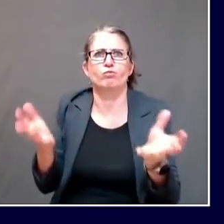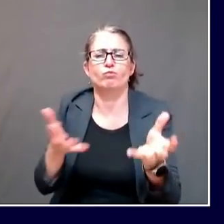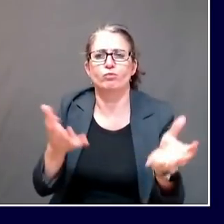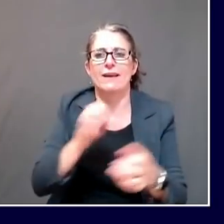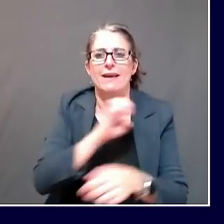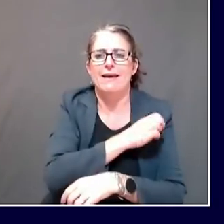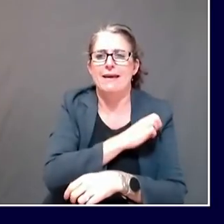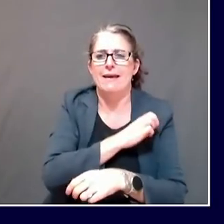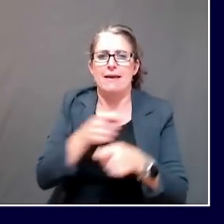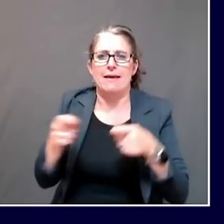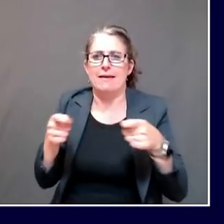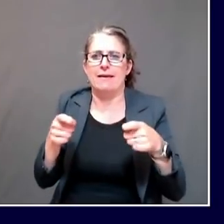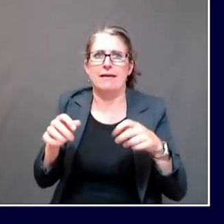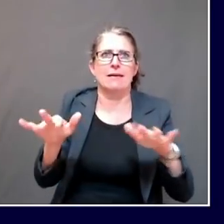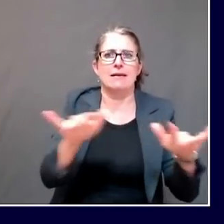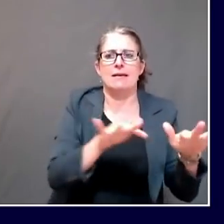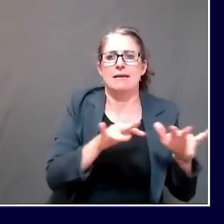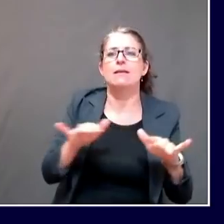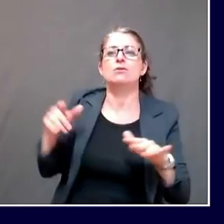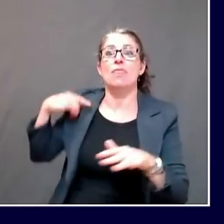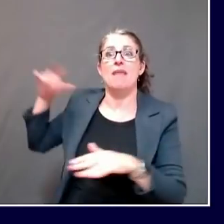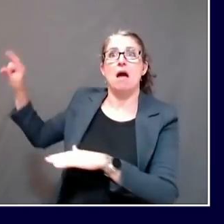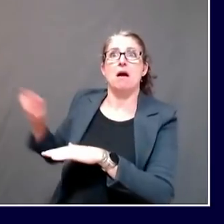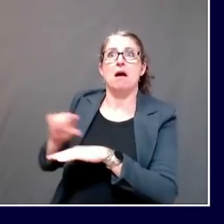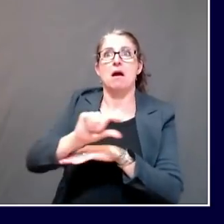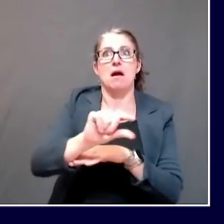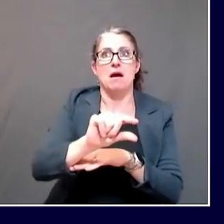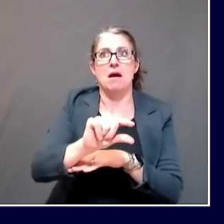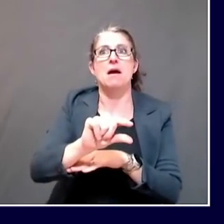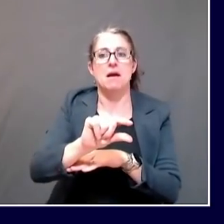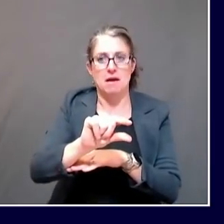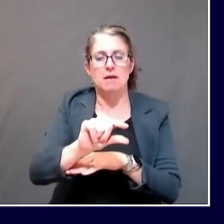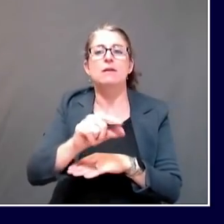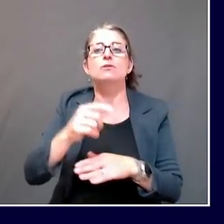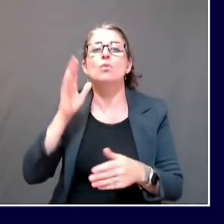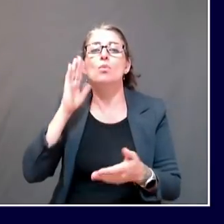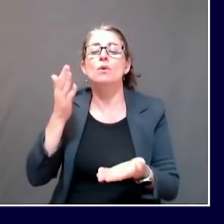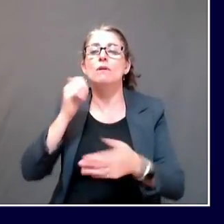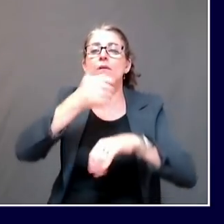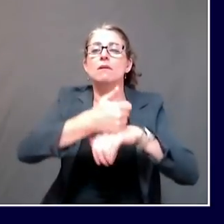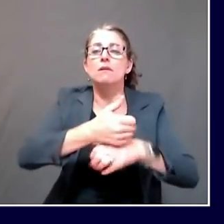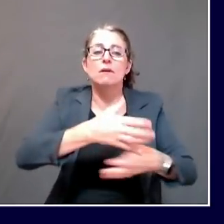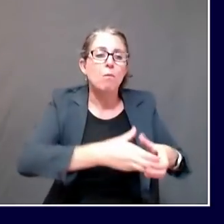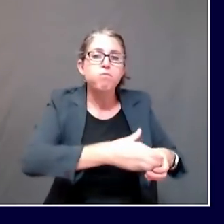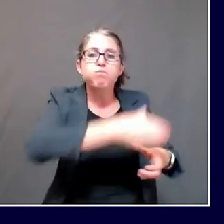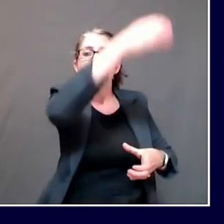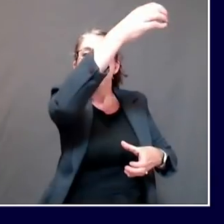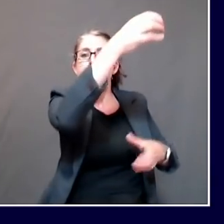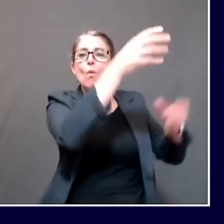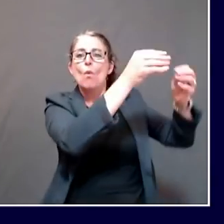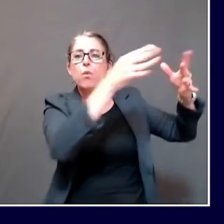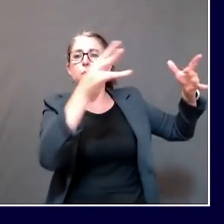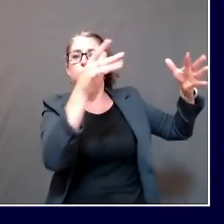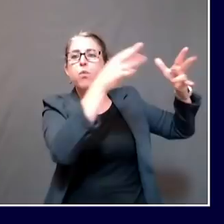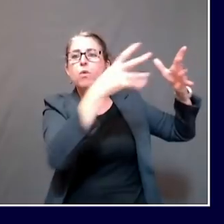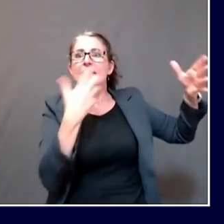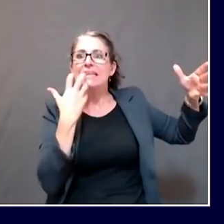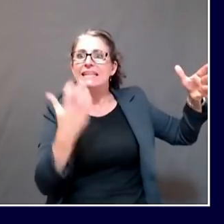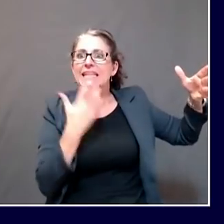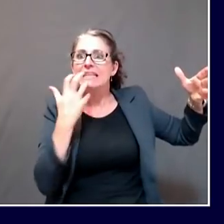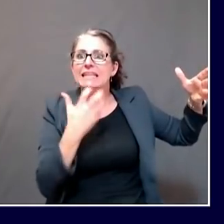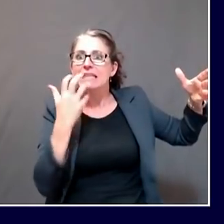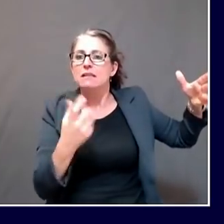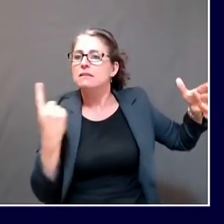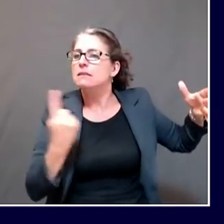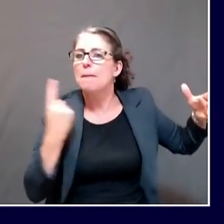talking about that more later this week and early next week to help them become more sustainable. There are a lot of